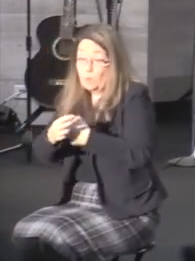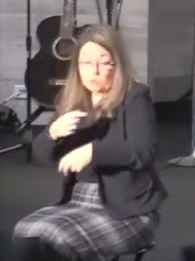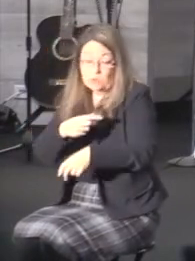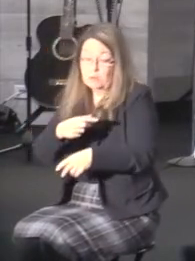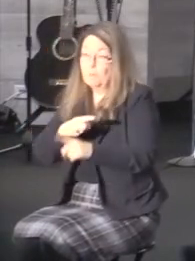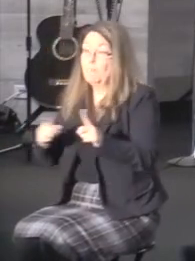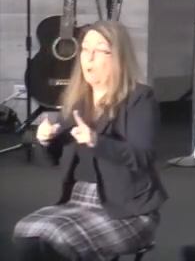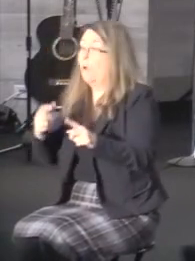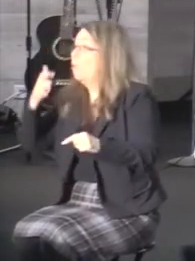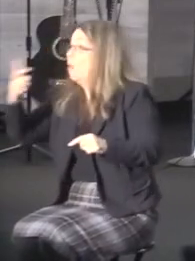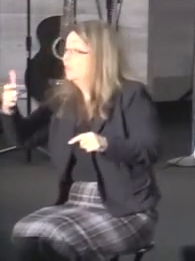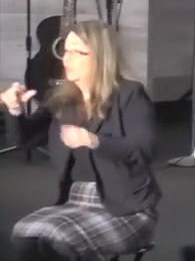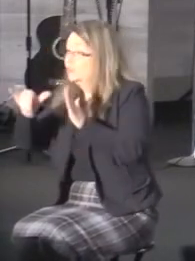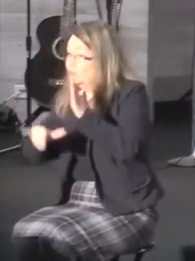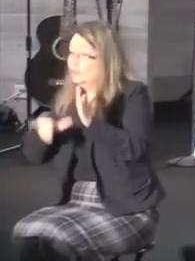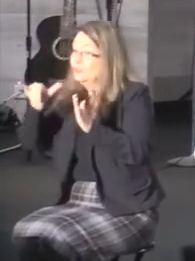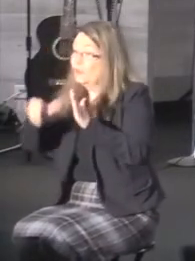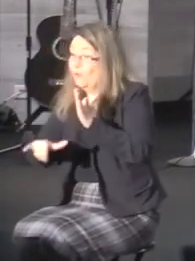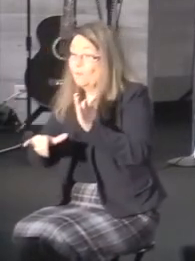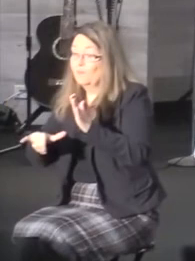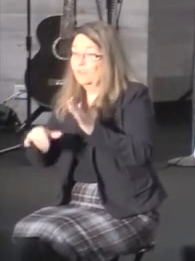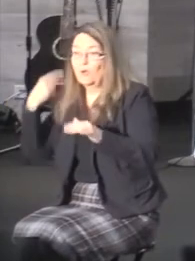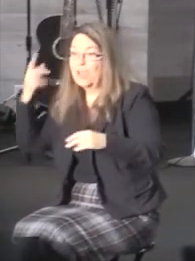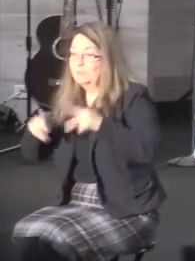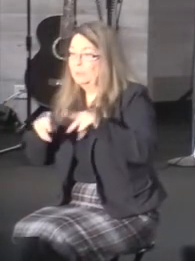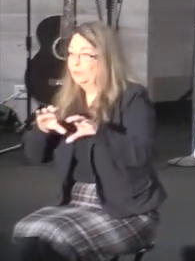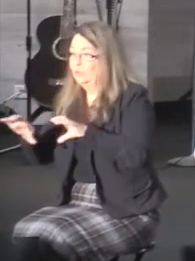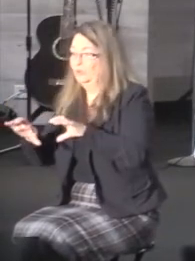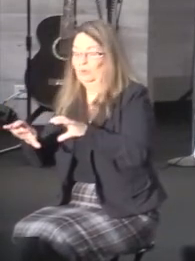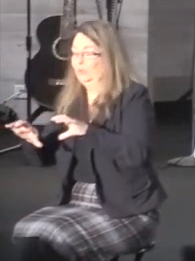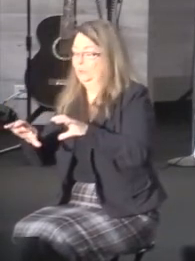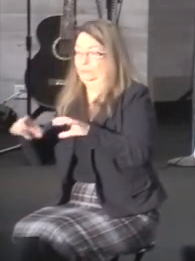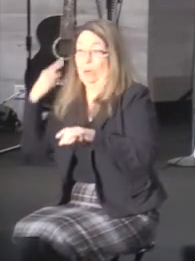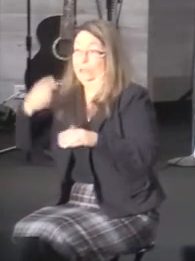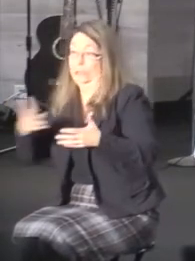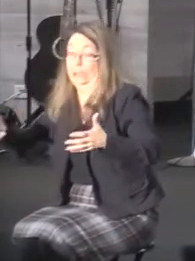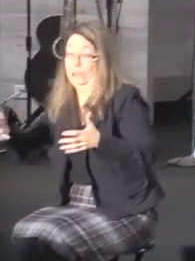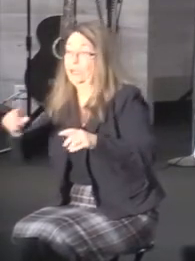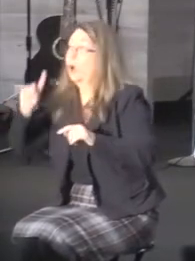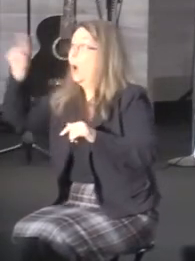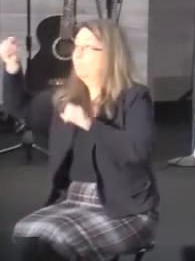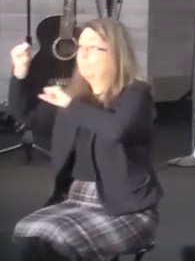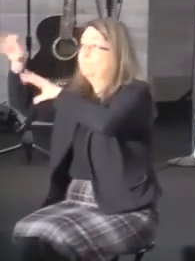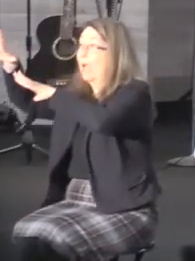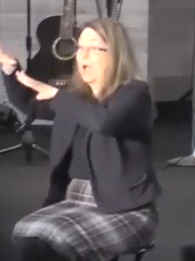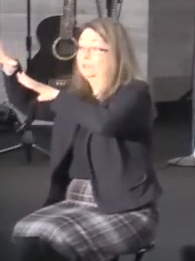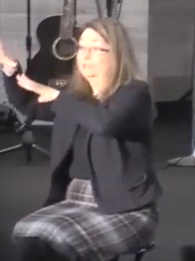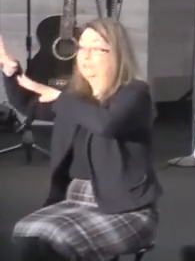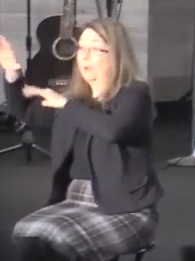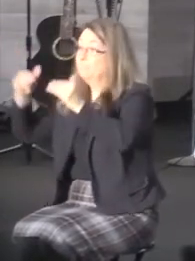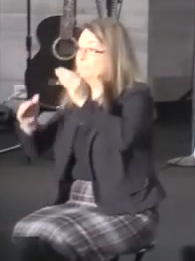But even watching YouTube videos of those crazy people that do parkour and stuff, where they literally go up to super